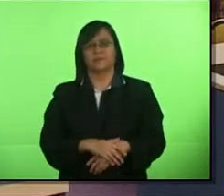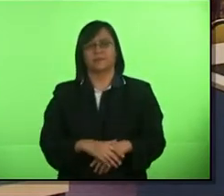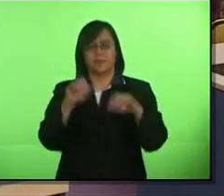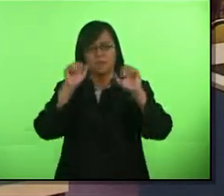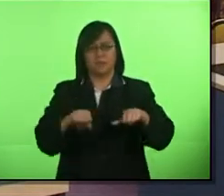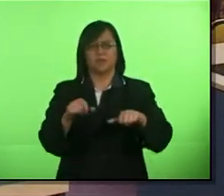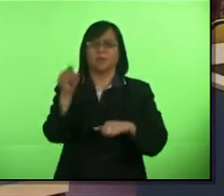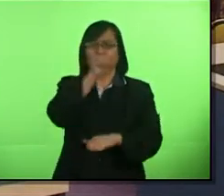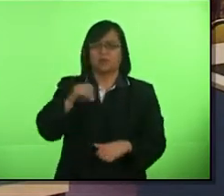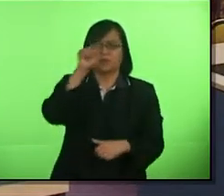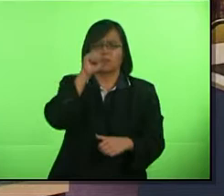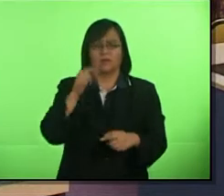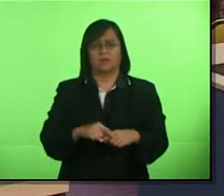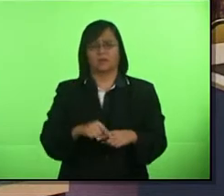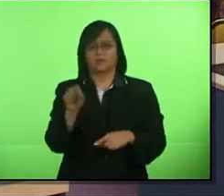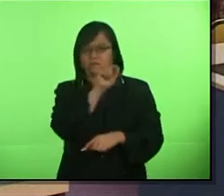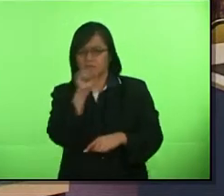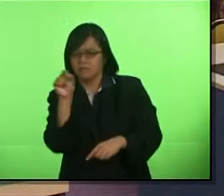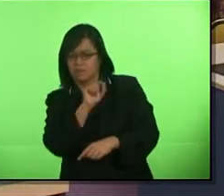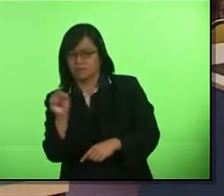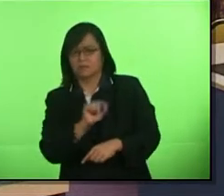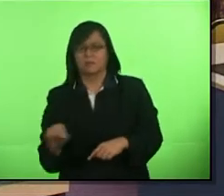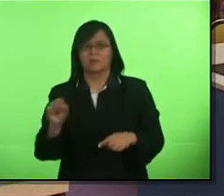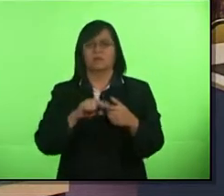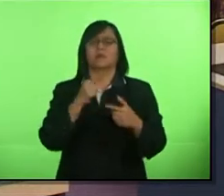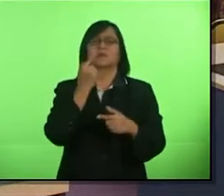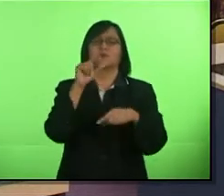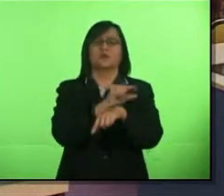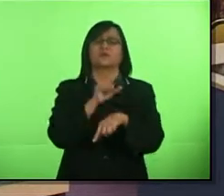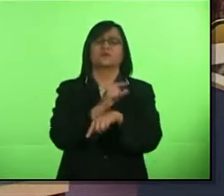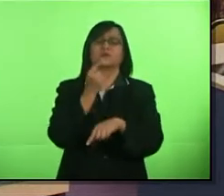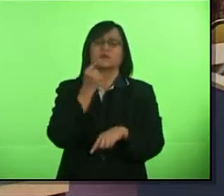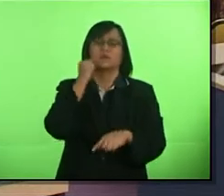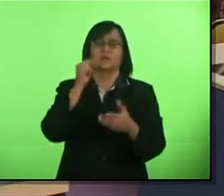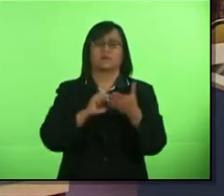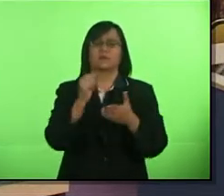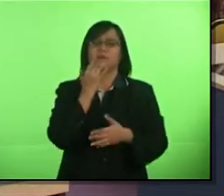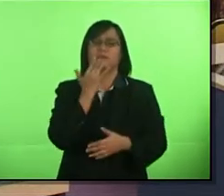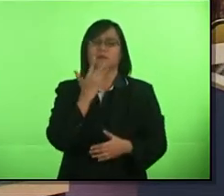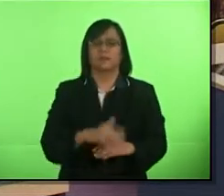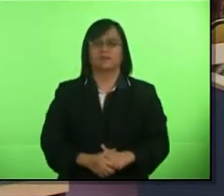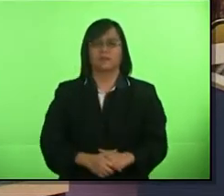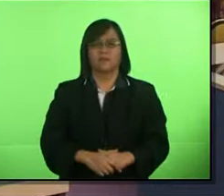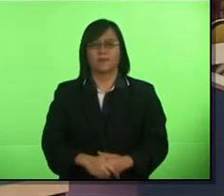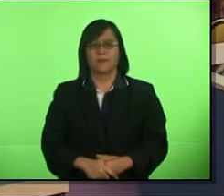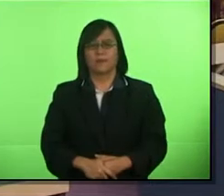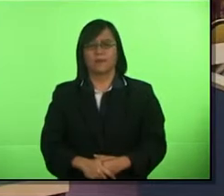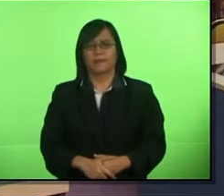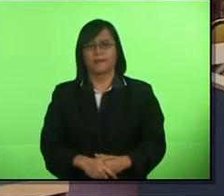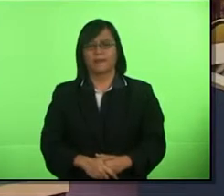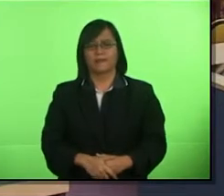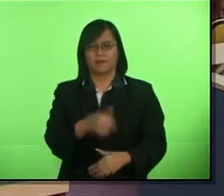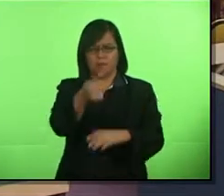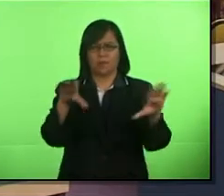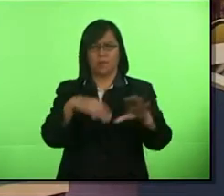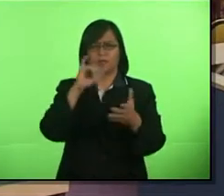even circle it. Underline, circle it. Kita bulat atau garis kan? That's one example of annotation. And do you